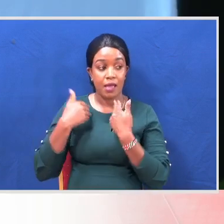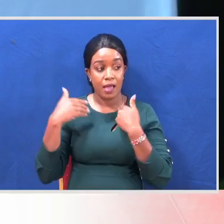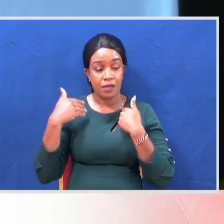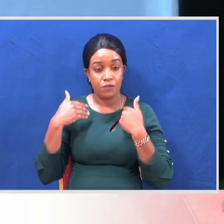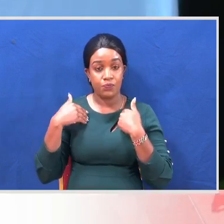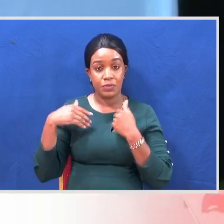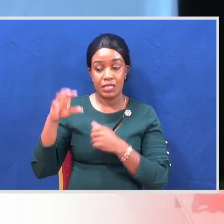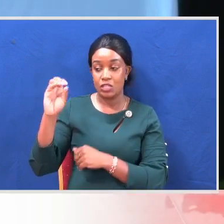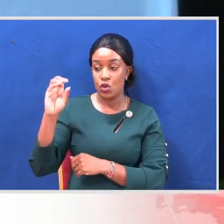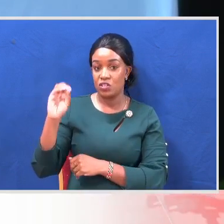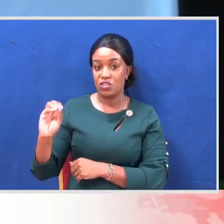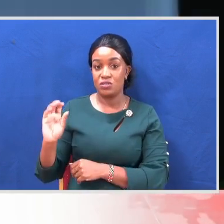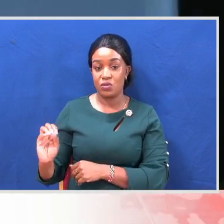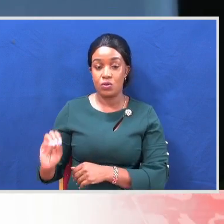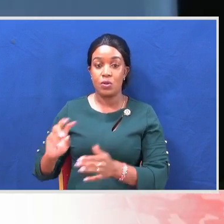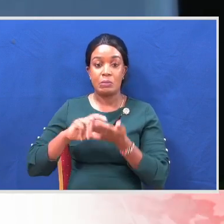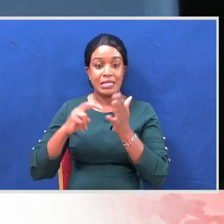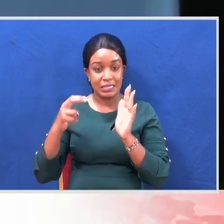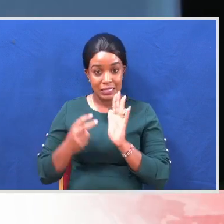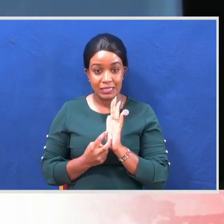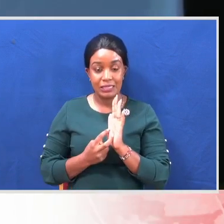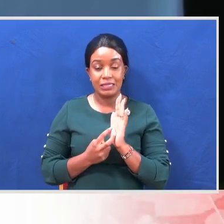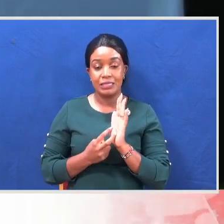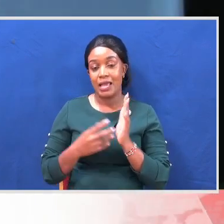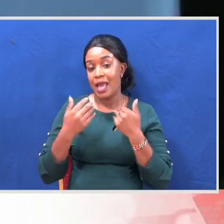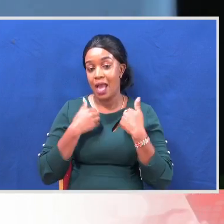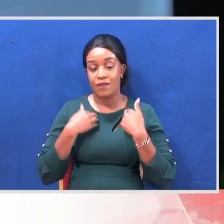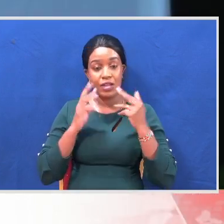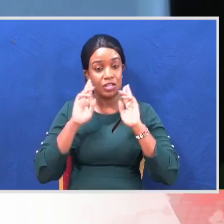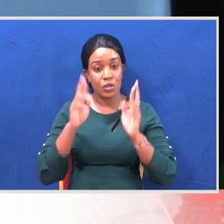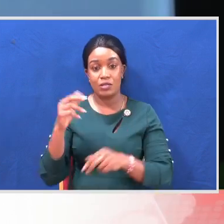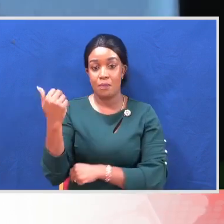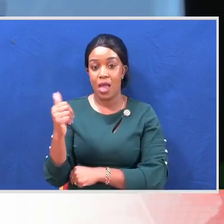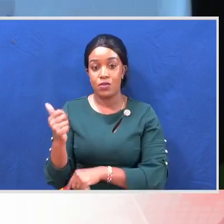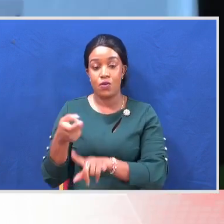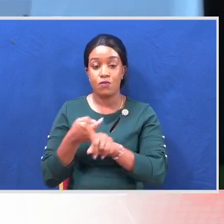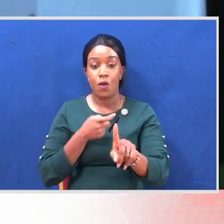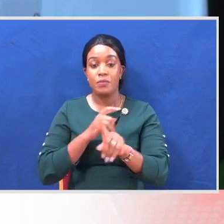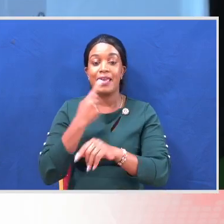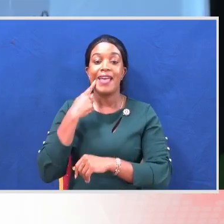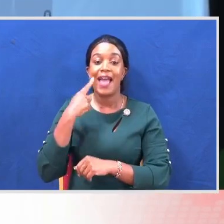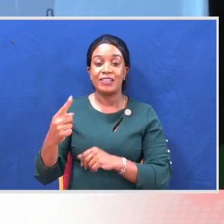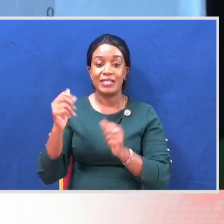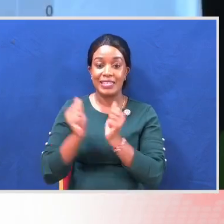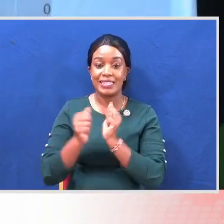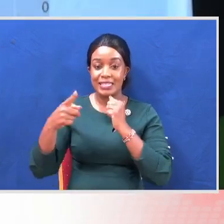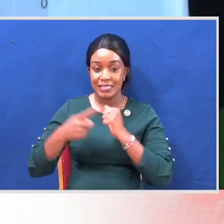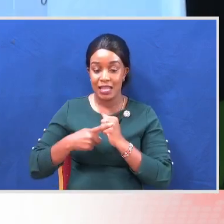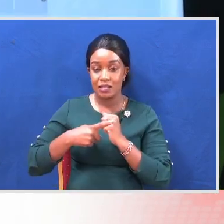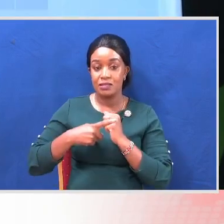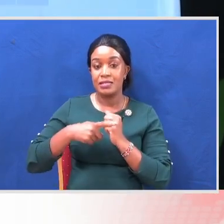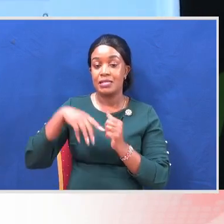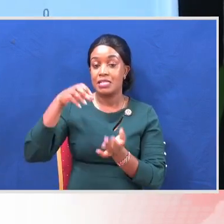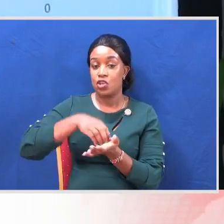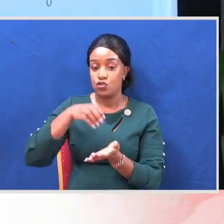that means we still do not have any results yet from the 116 polling stations.